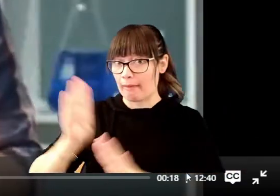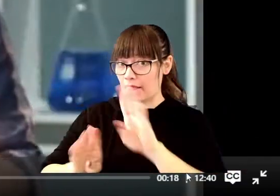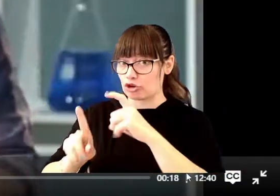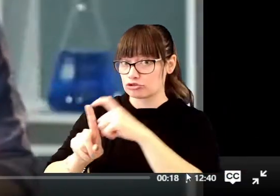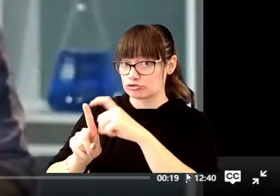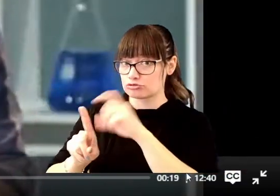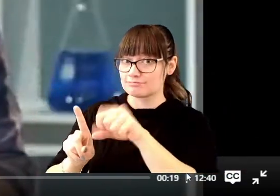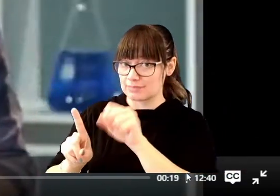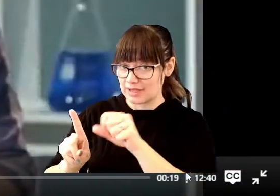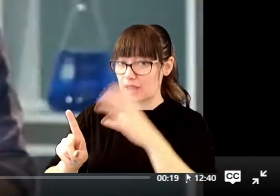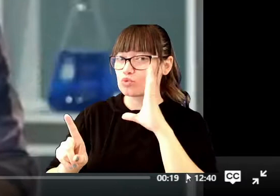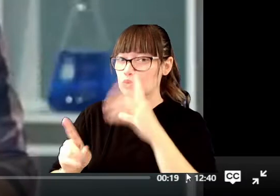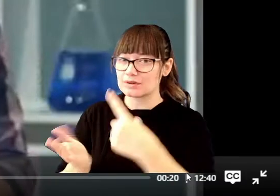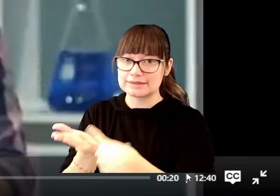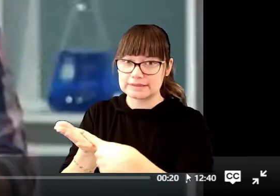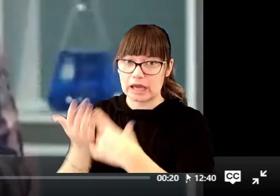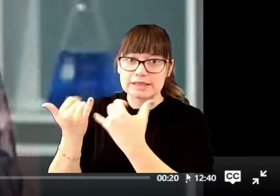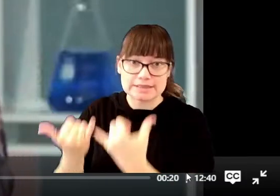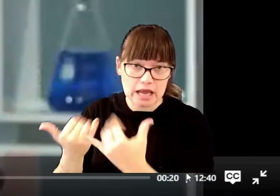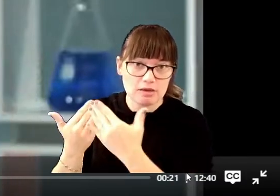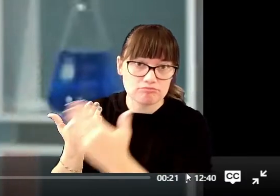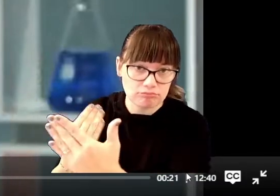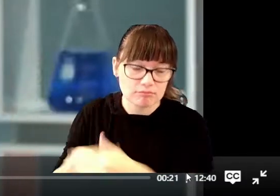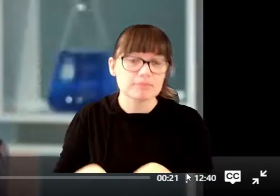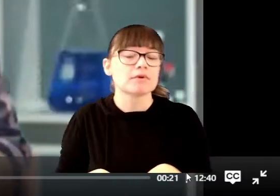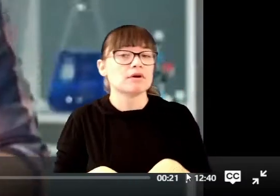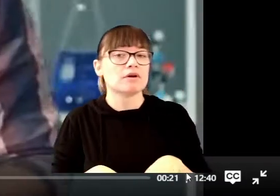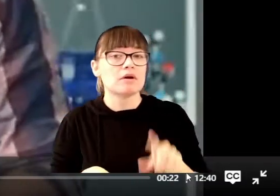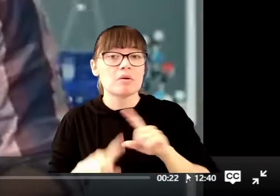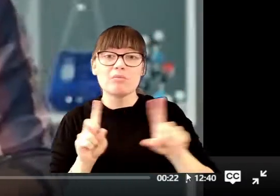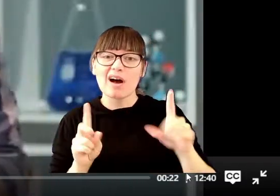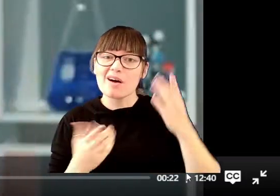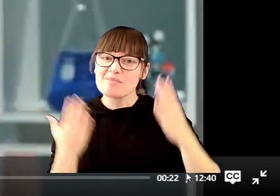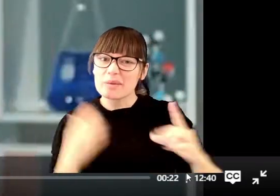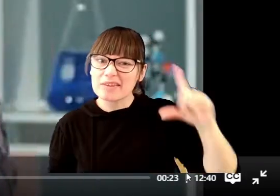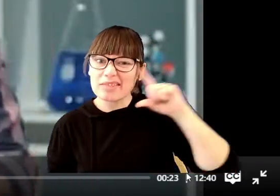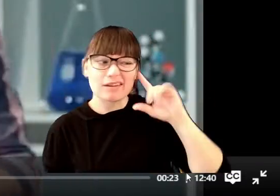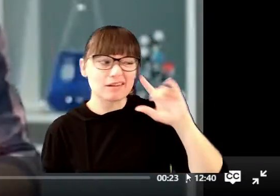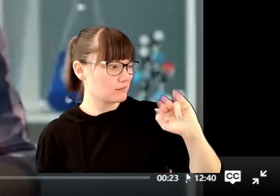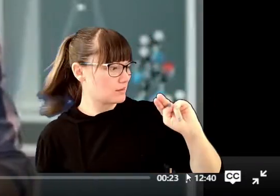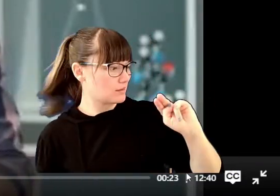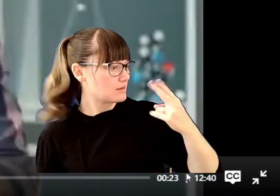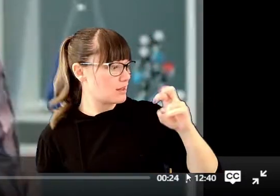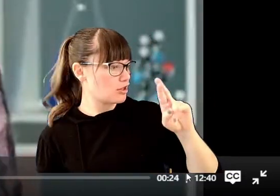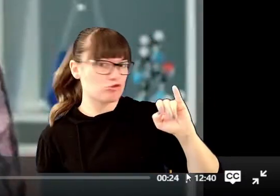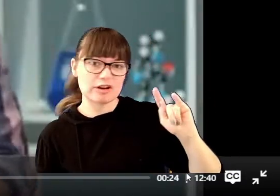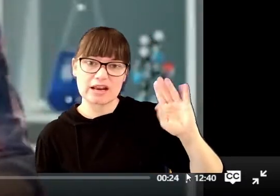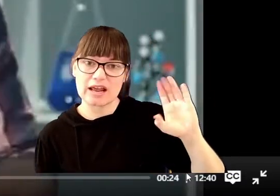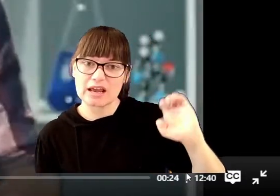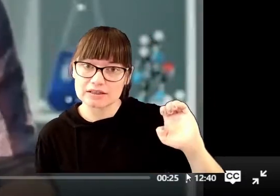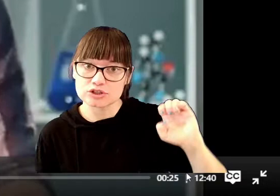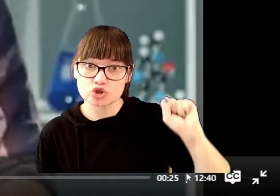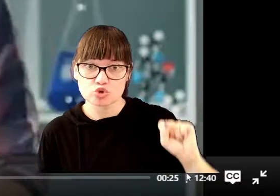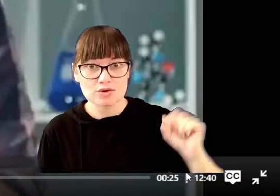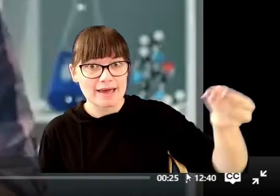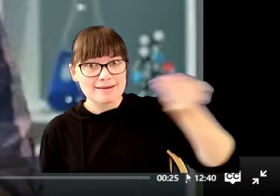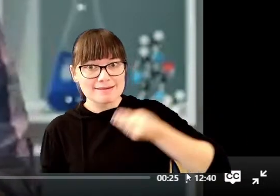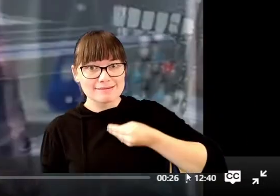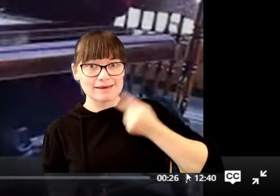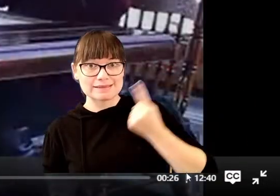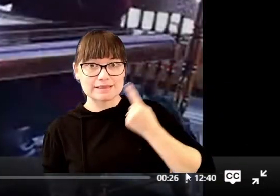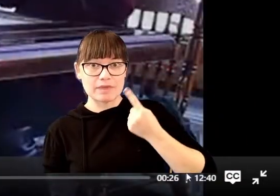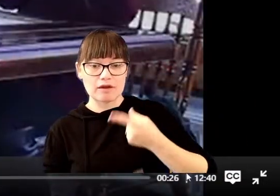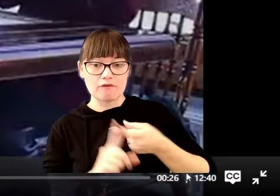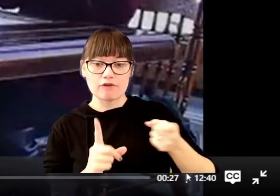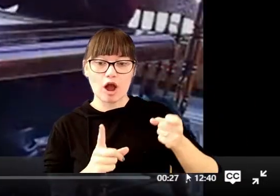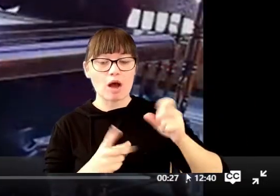that's the sense that we're going to be talking about it in today. But you may also think, that you can inherit something from